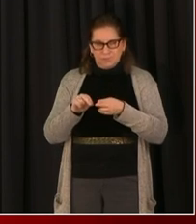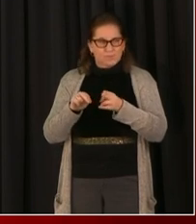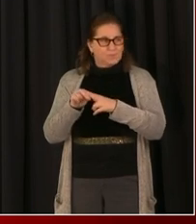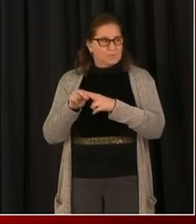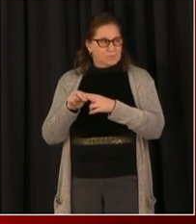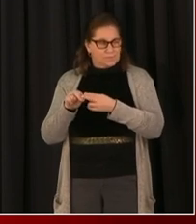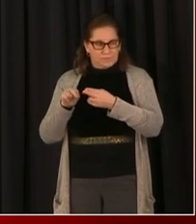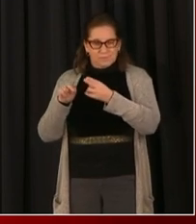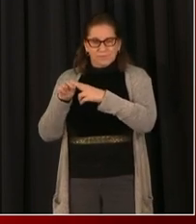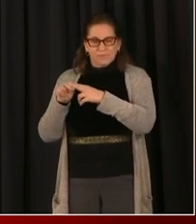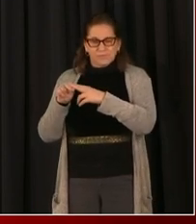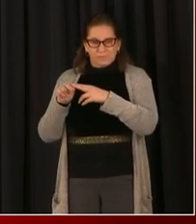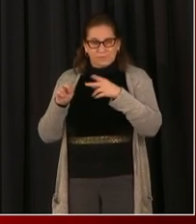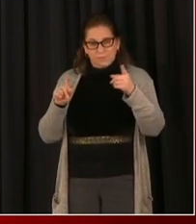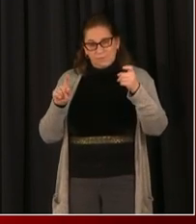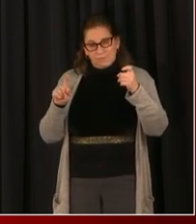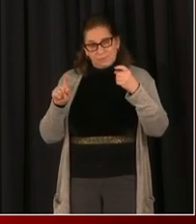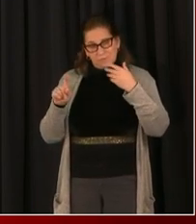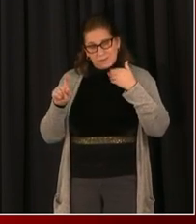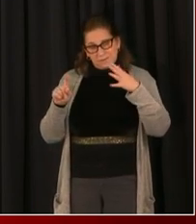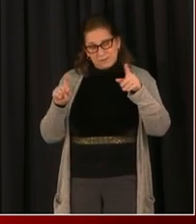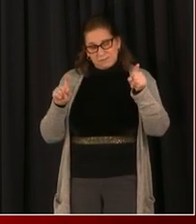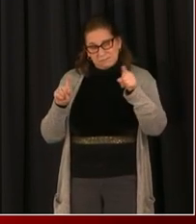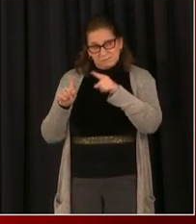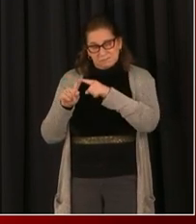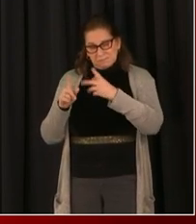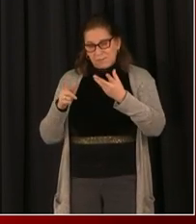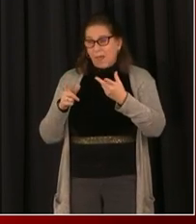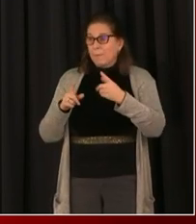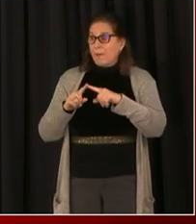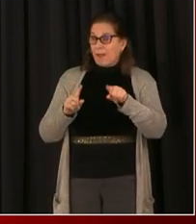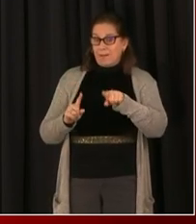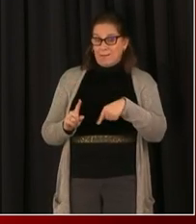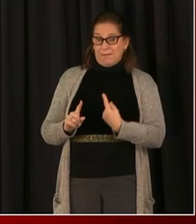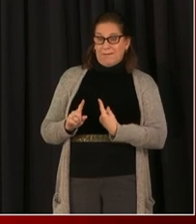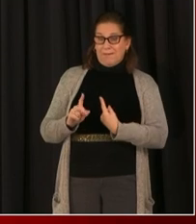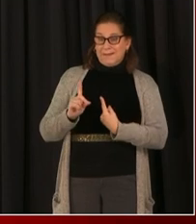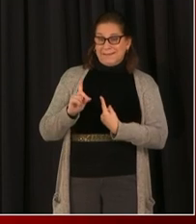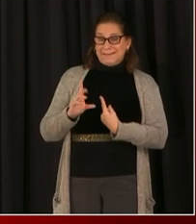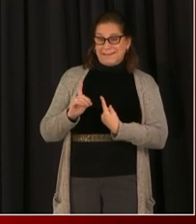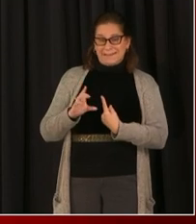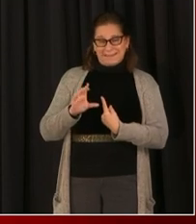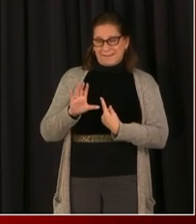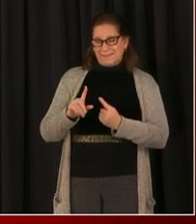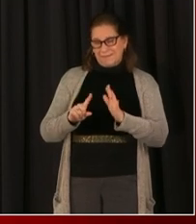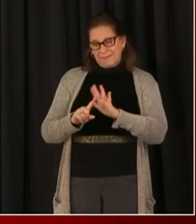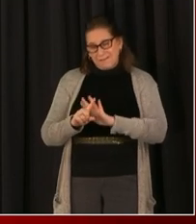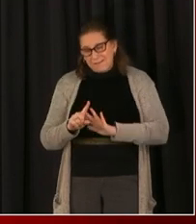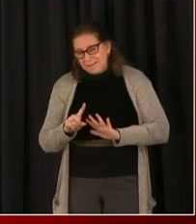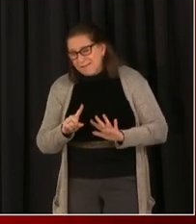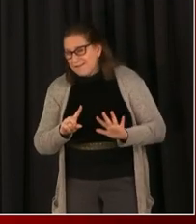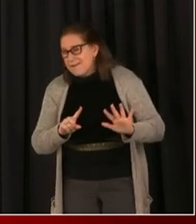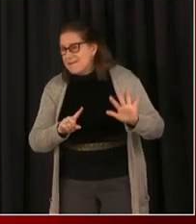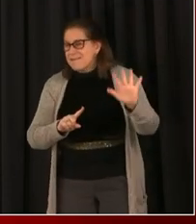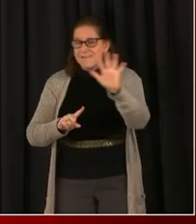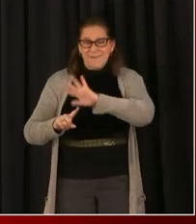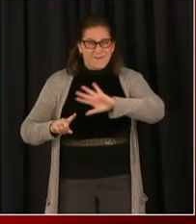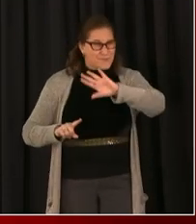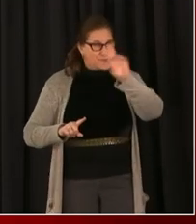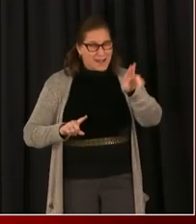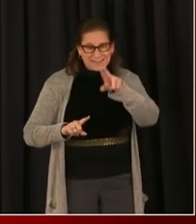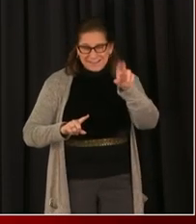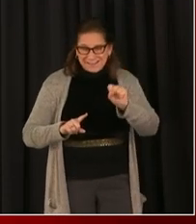been seen across the country. As our contact tracers continue to interview individuals, unfortunately, we